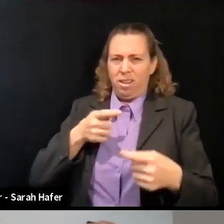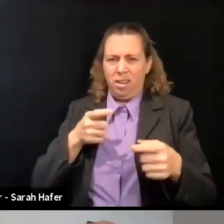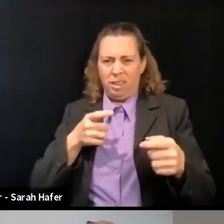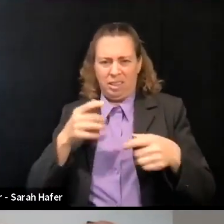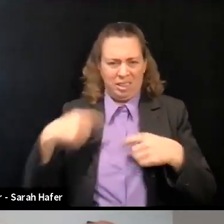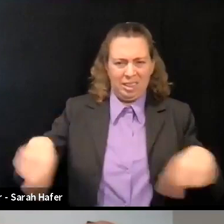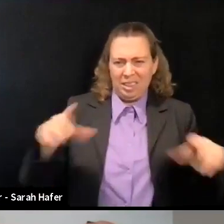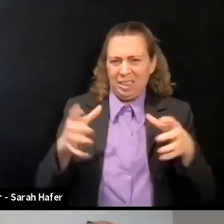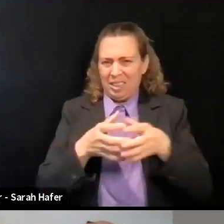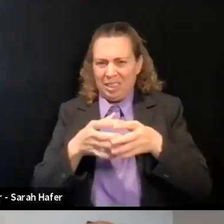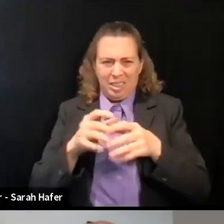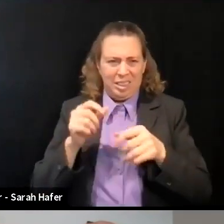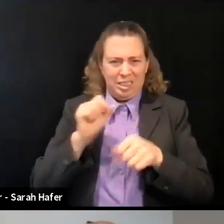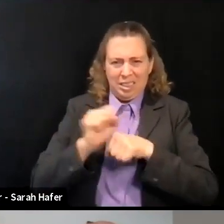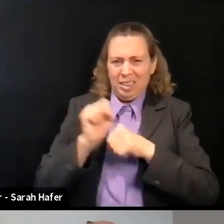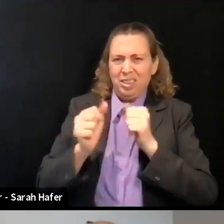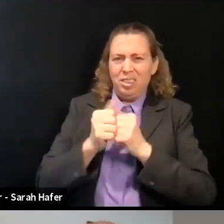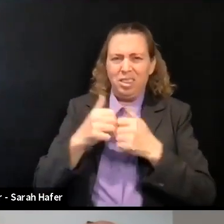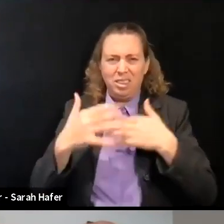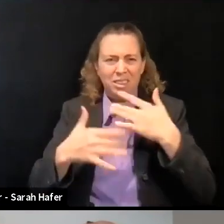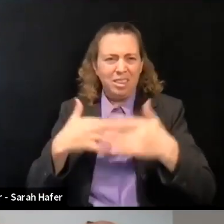increasingly fatigued by the pandemic.